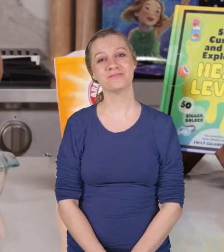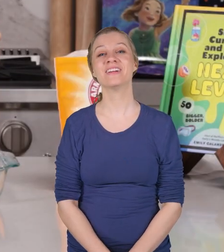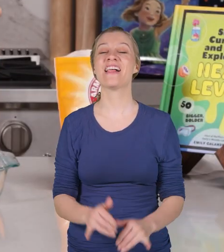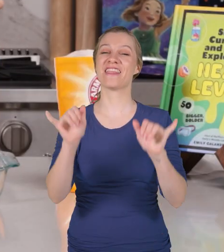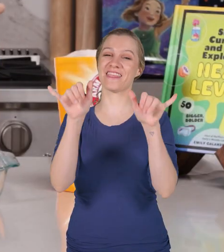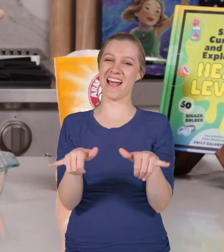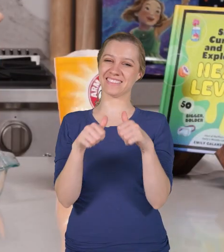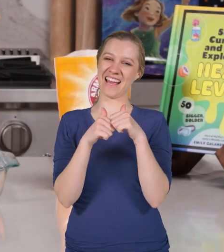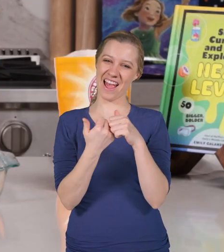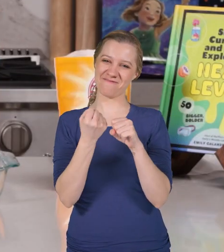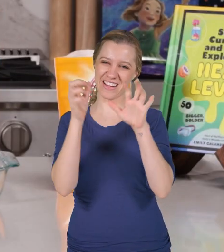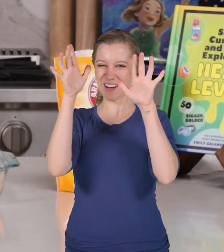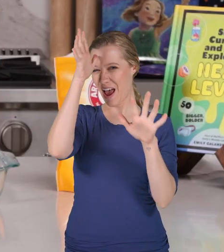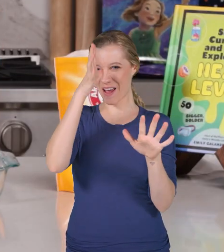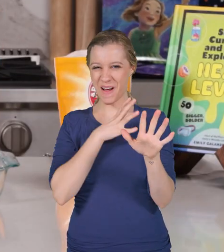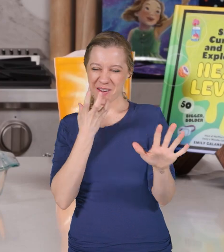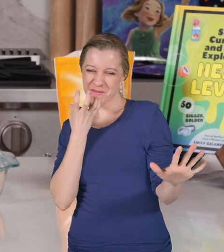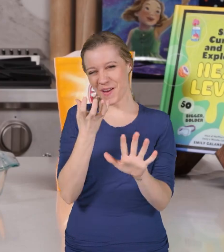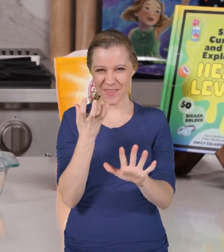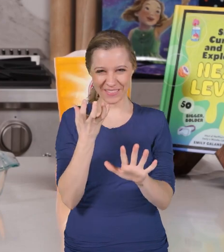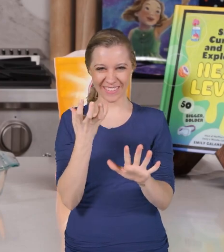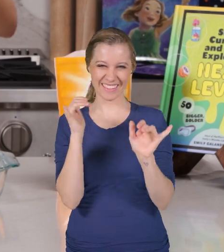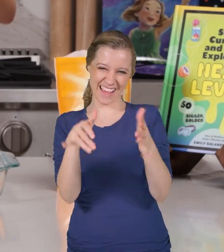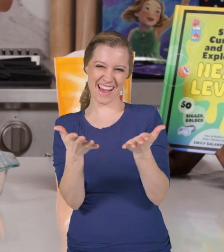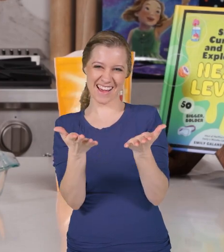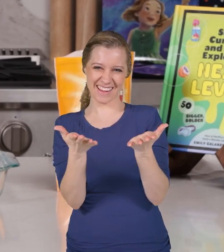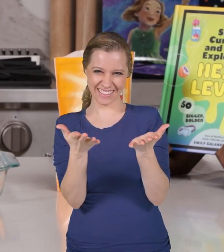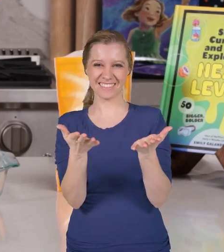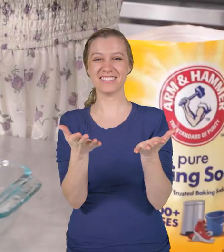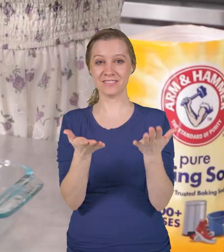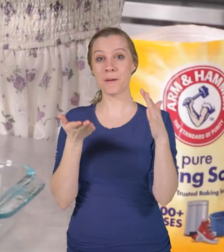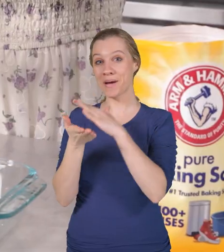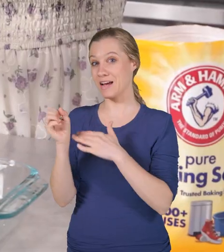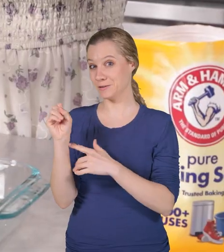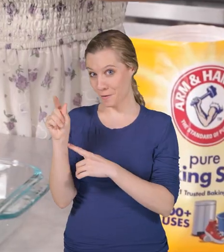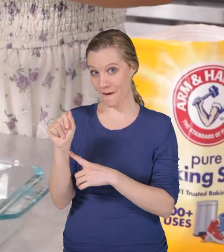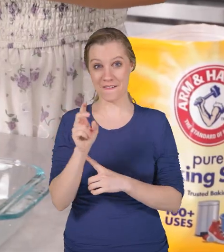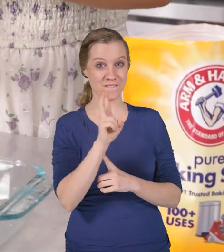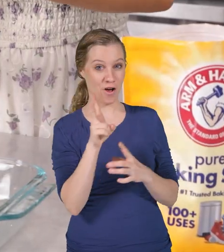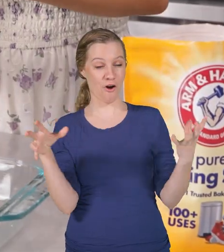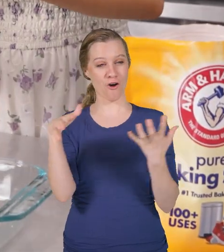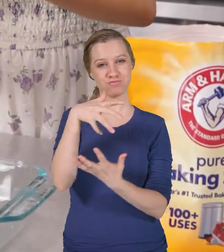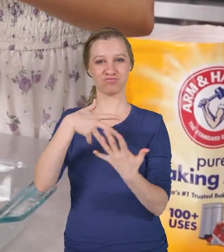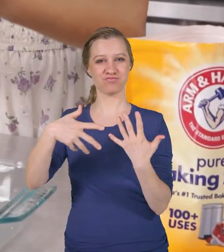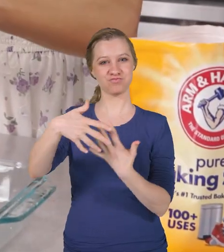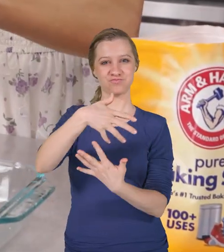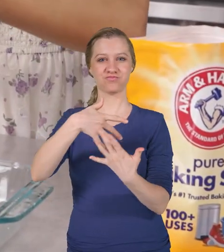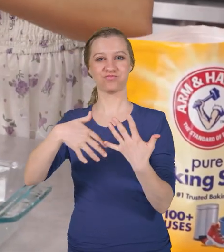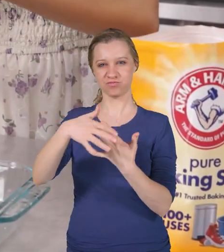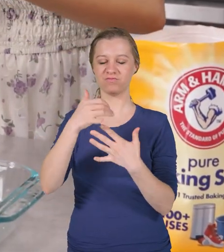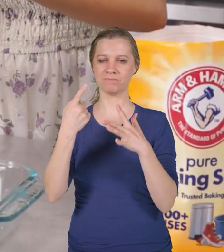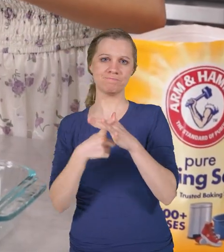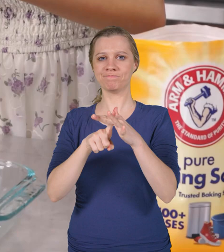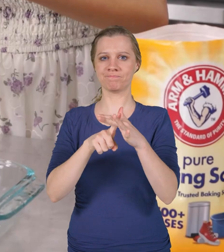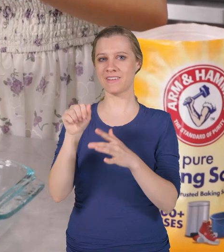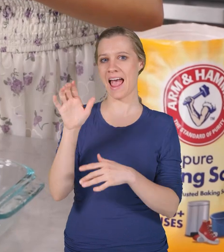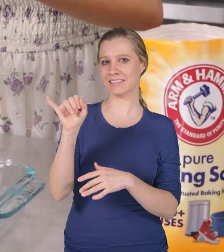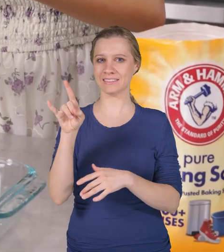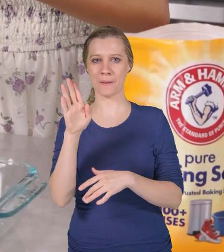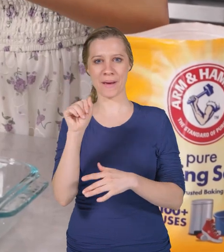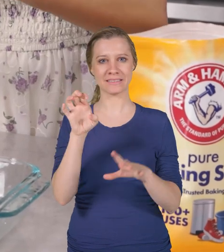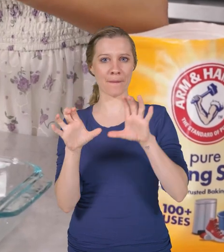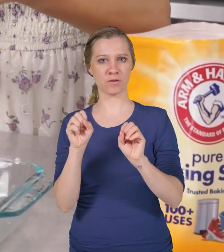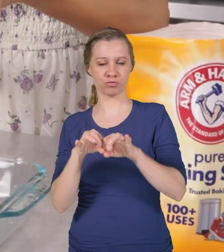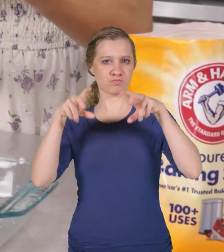And that is how you make a snowman toot. When the baking soda and the vinegar mixed together, it kickstarted that acid-base